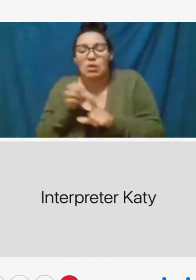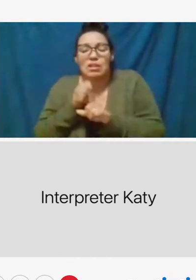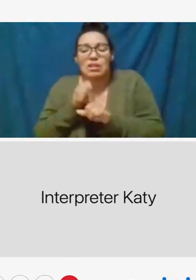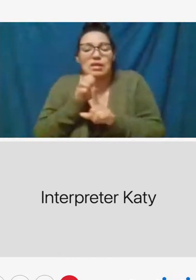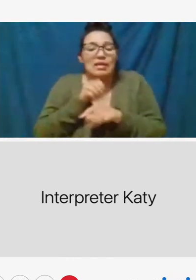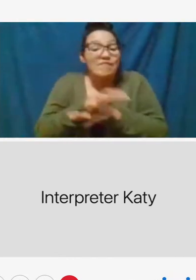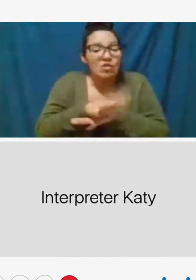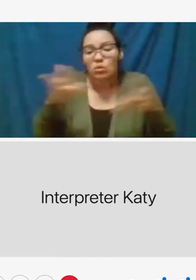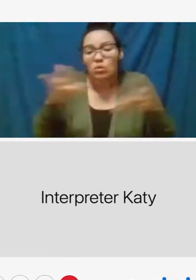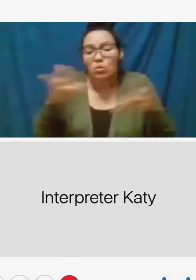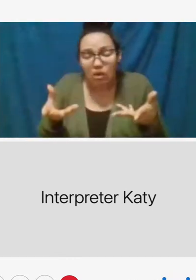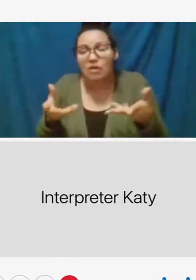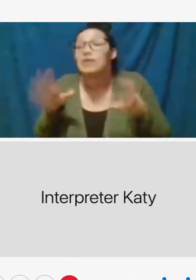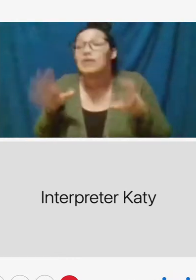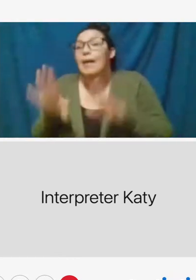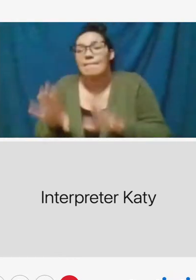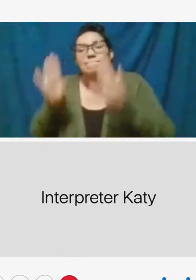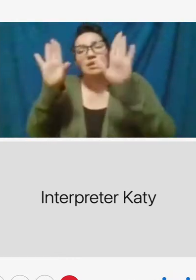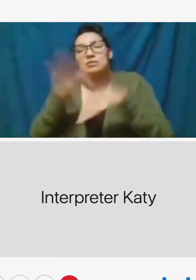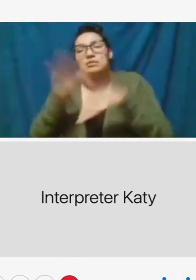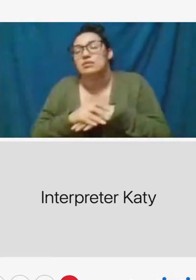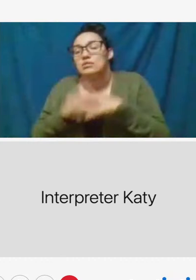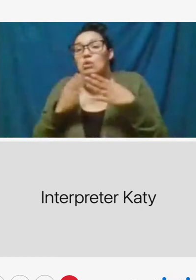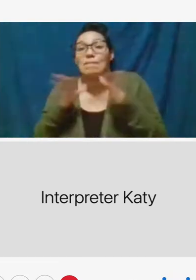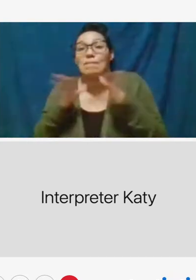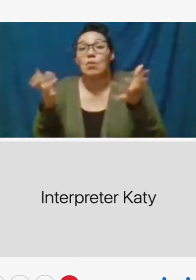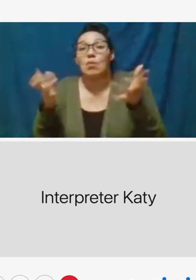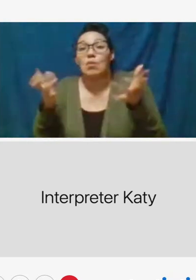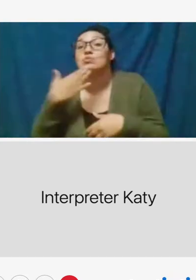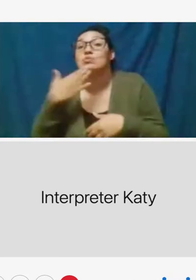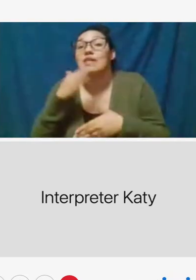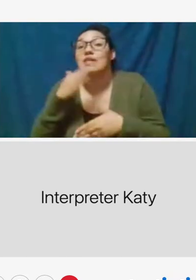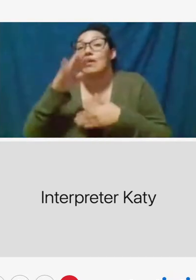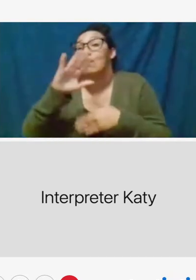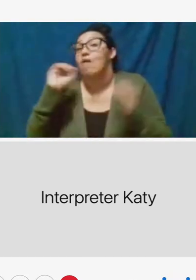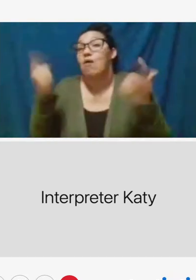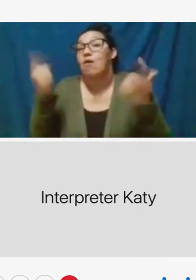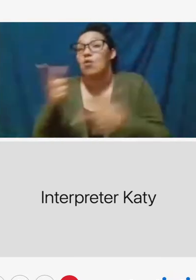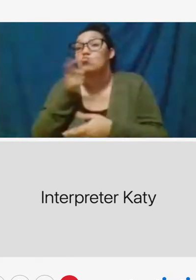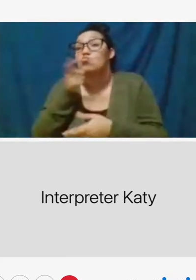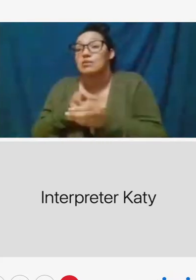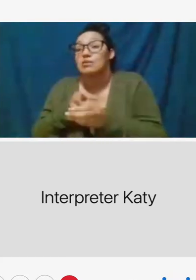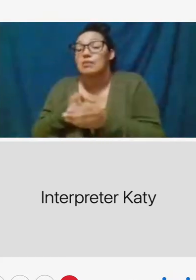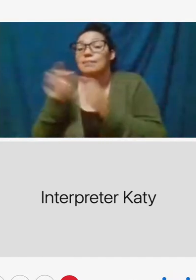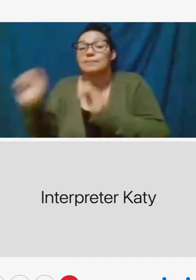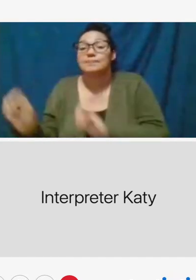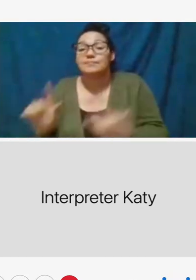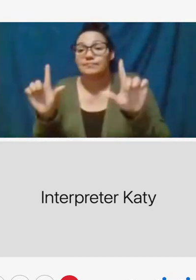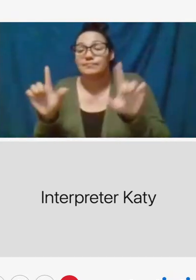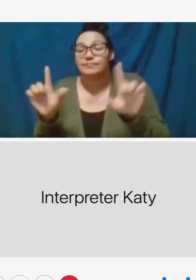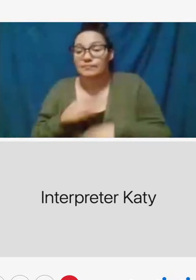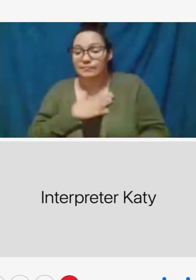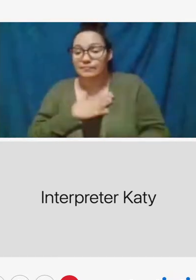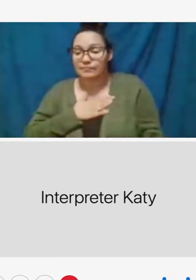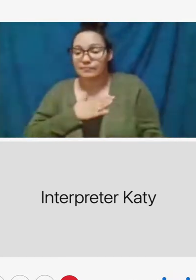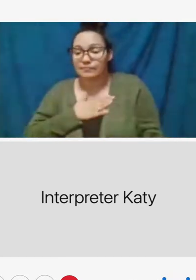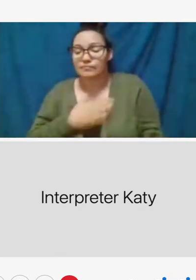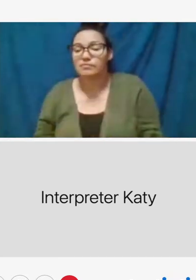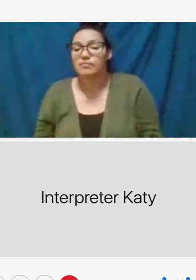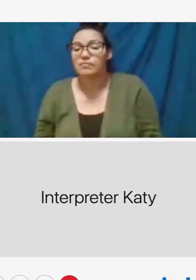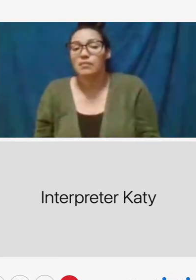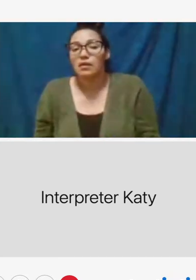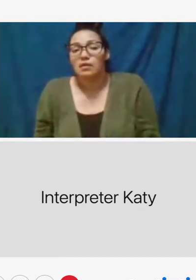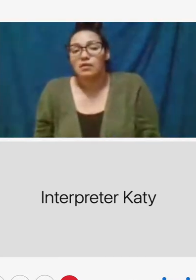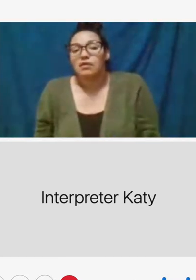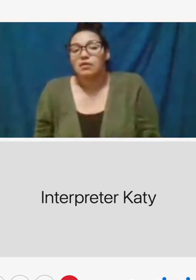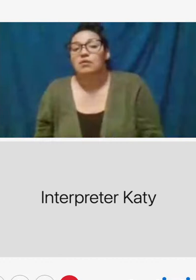publicly wanted to thank everyone that's participated next slide please our next steps is we will continue to meet with